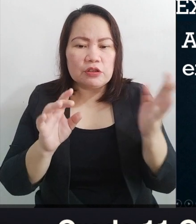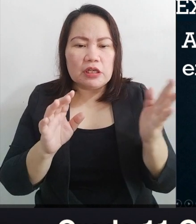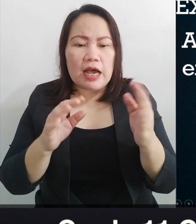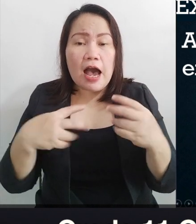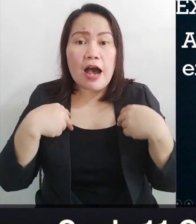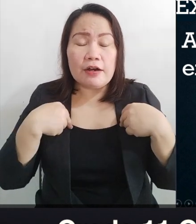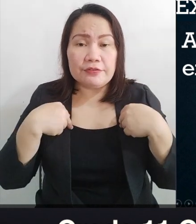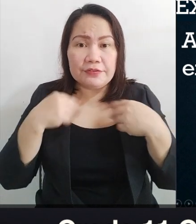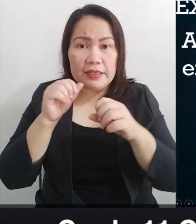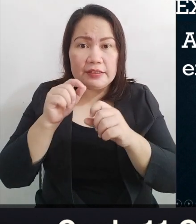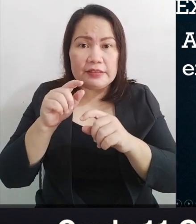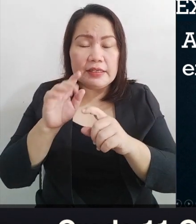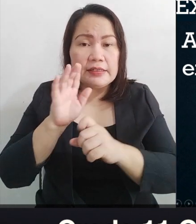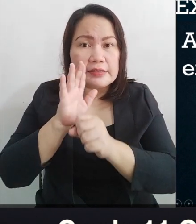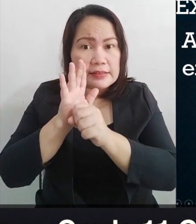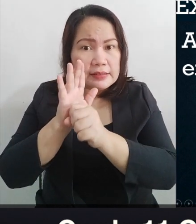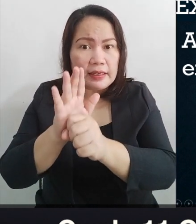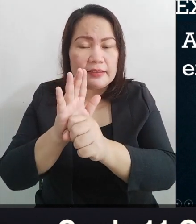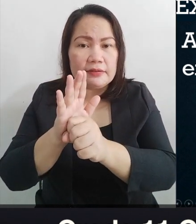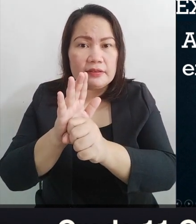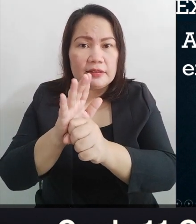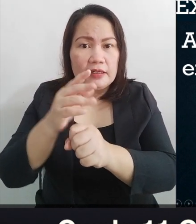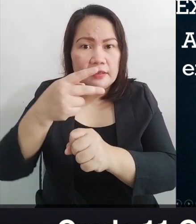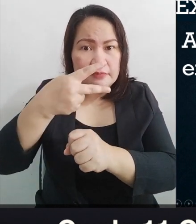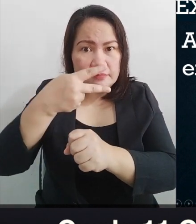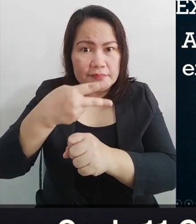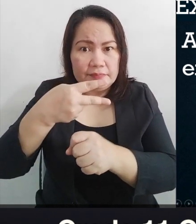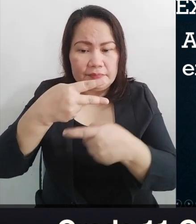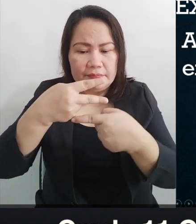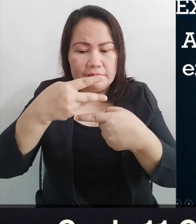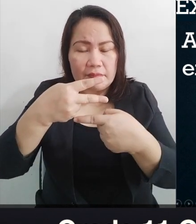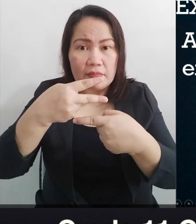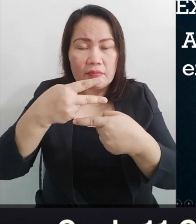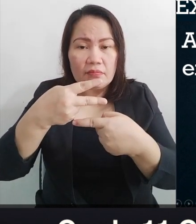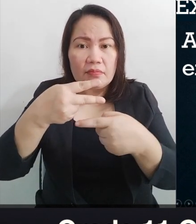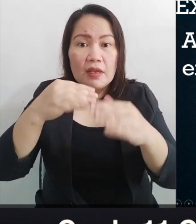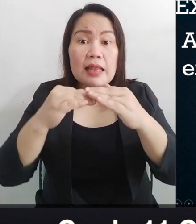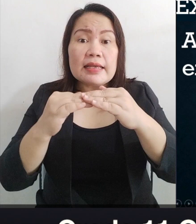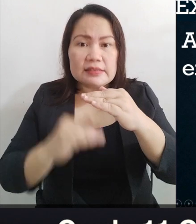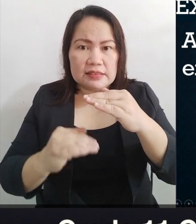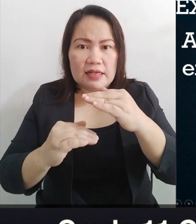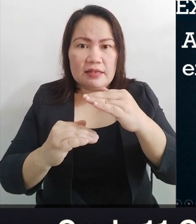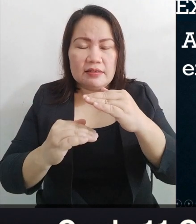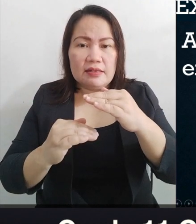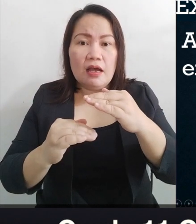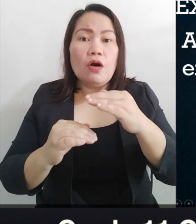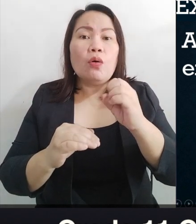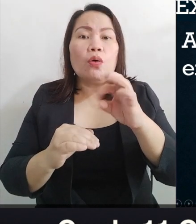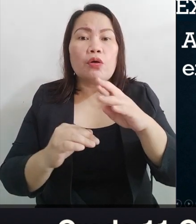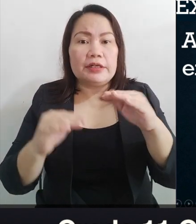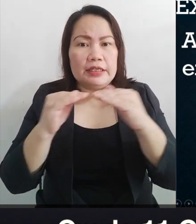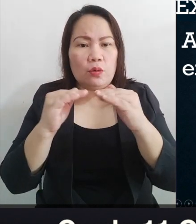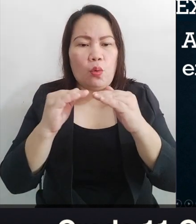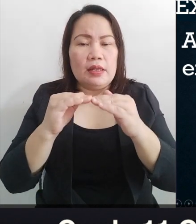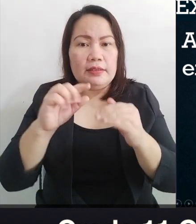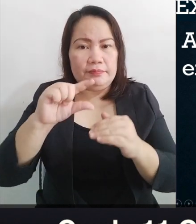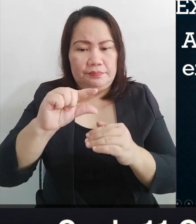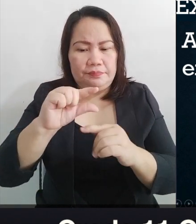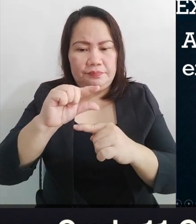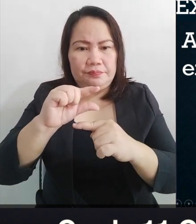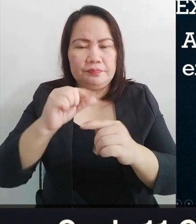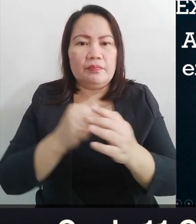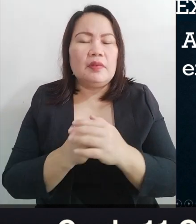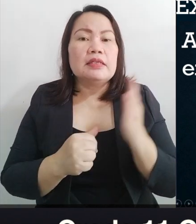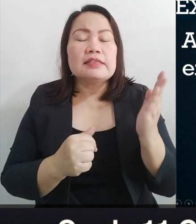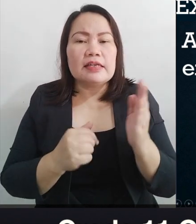tayong symbol dito, meron tayong inequality symbol which is less than or equal. So therefore, this is an example